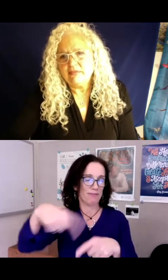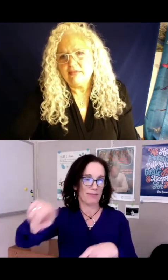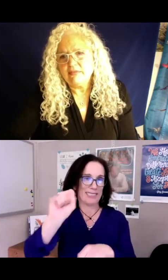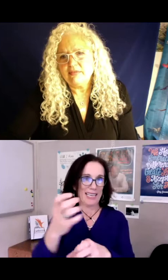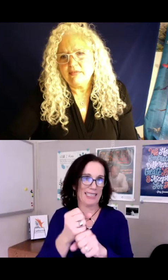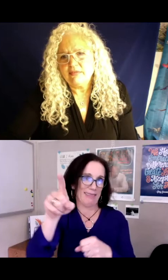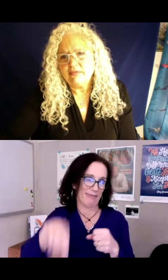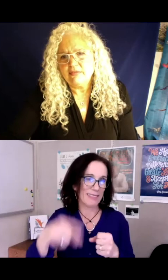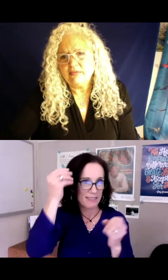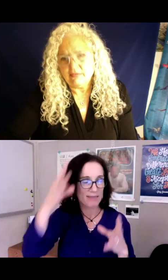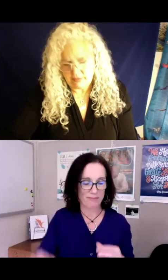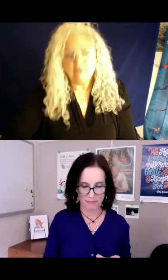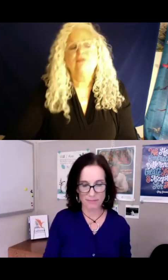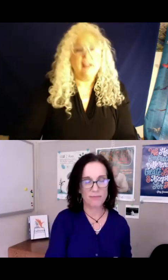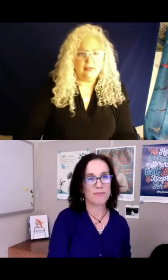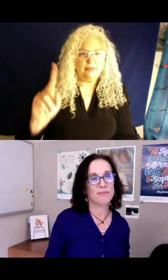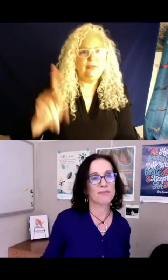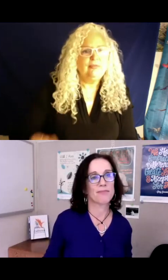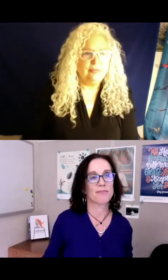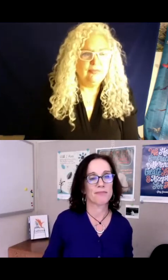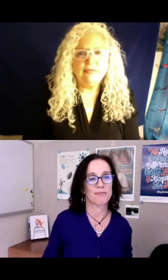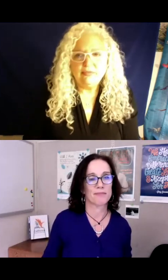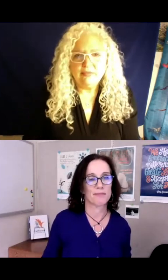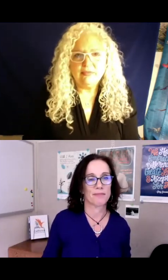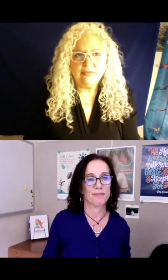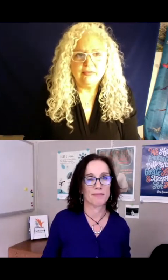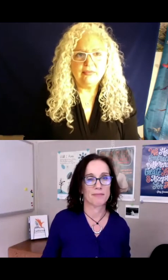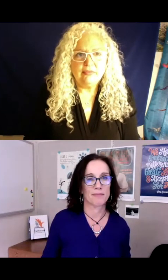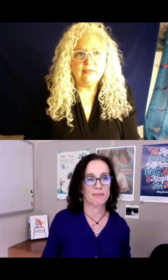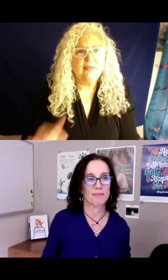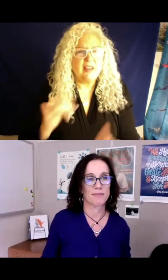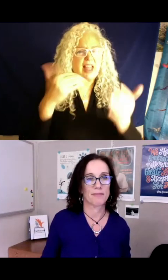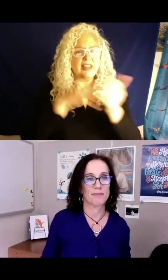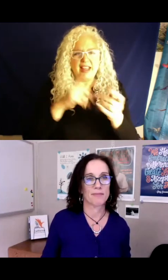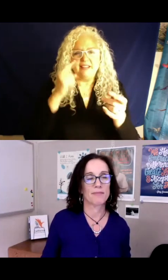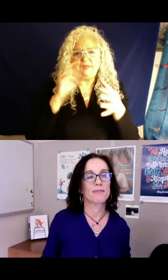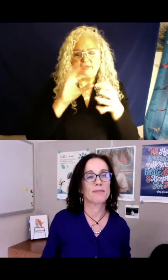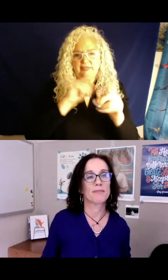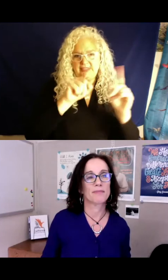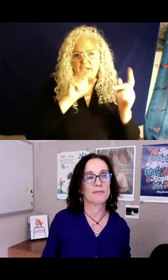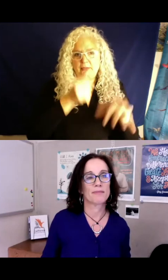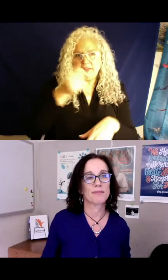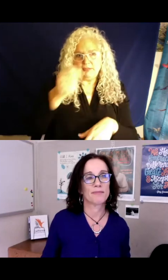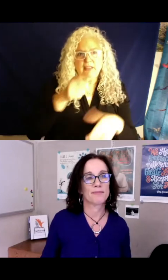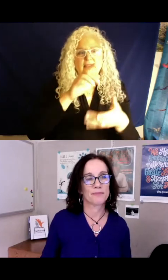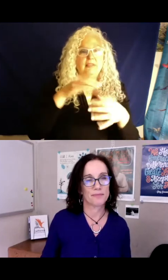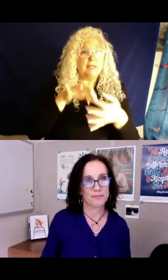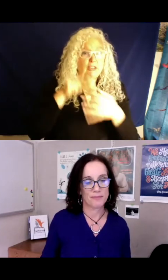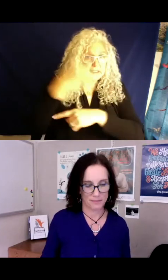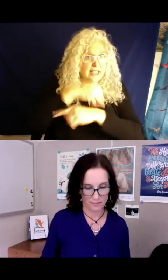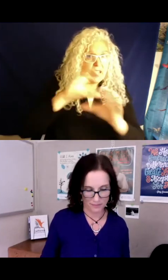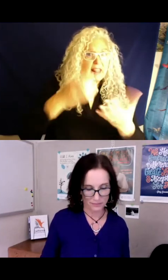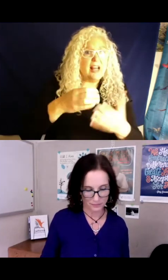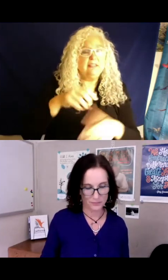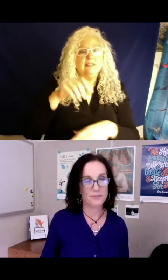placements, but you will be able to get this information. Okay. So again, for the